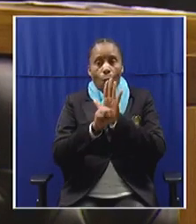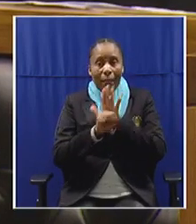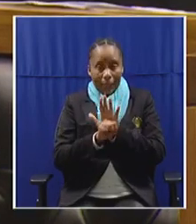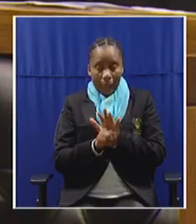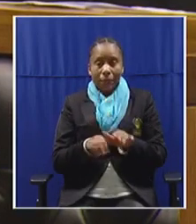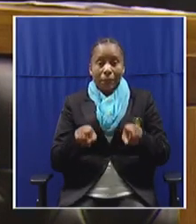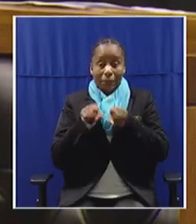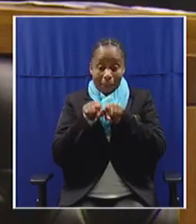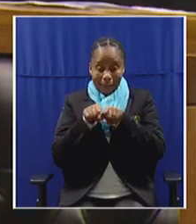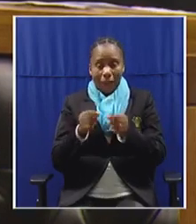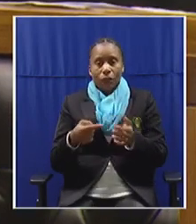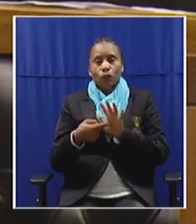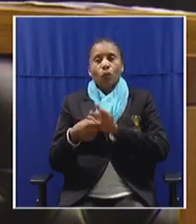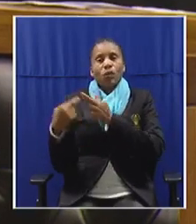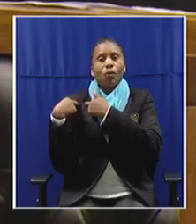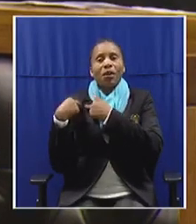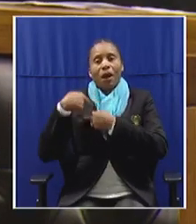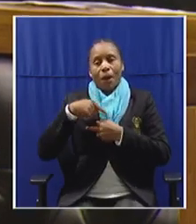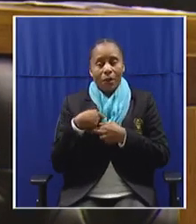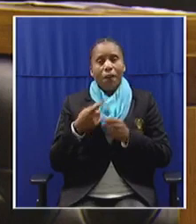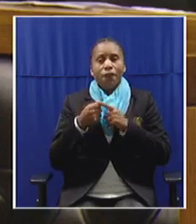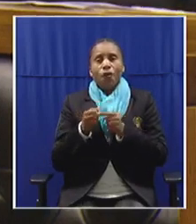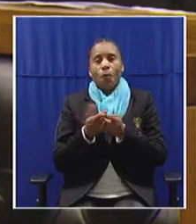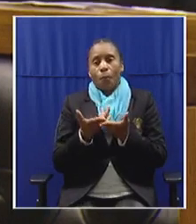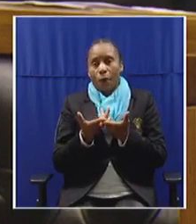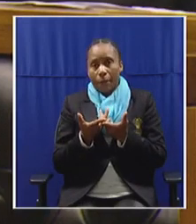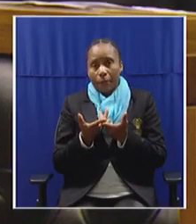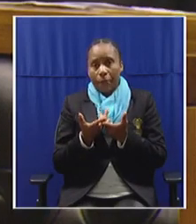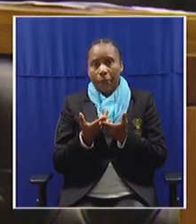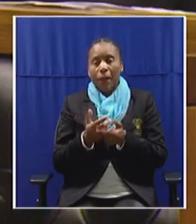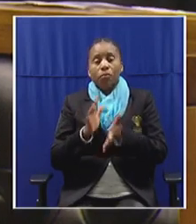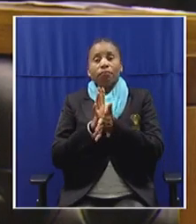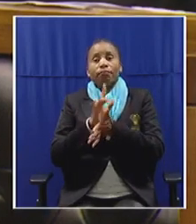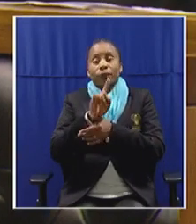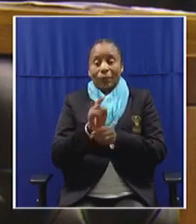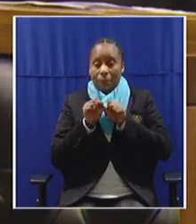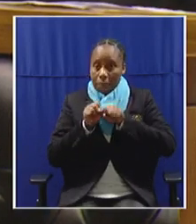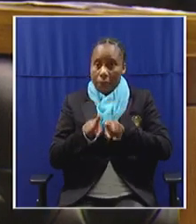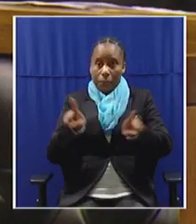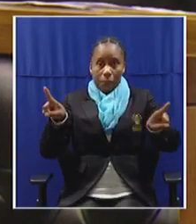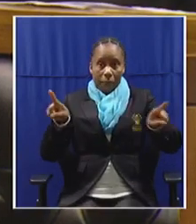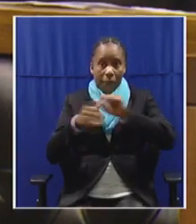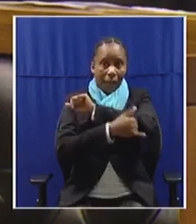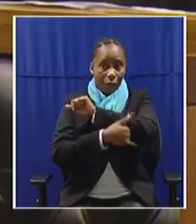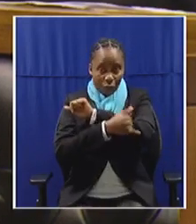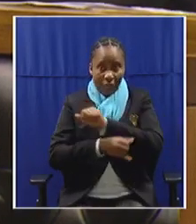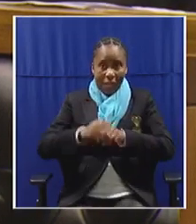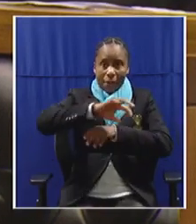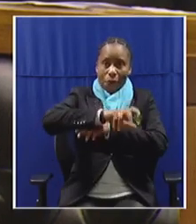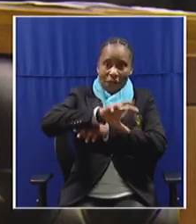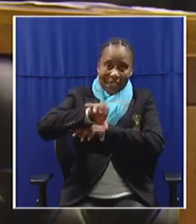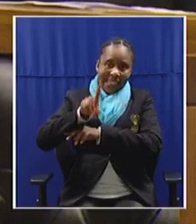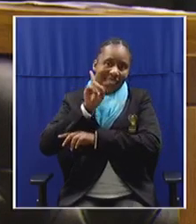responsibility, flows from an appreciation that across the country, in every province, in every